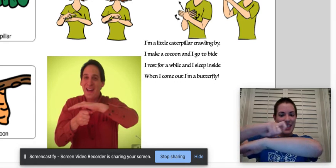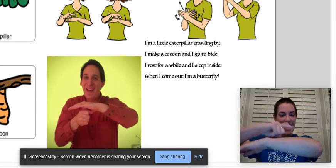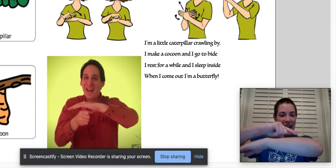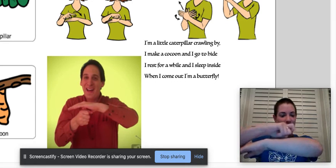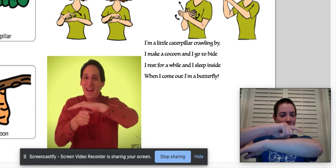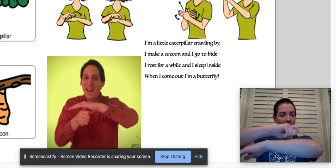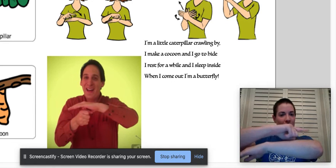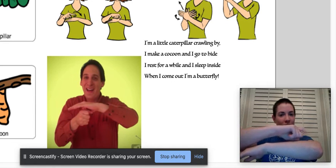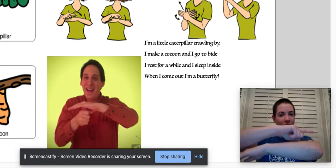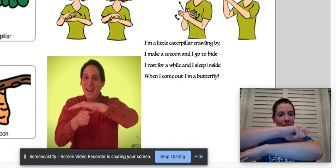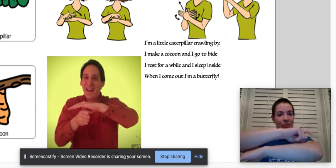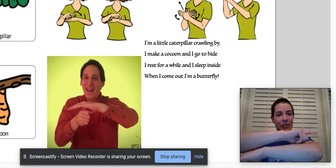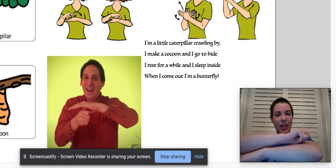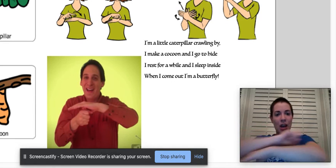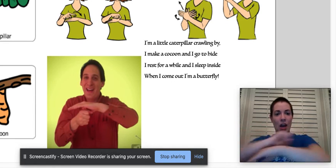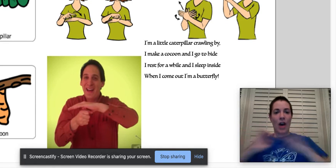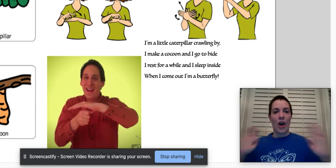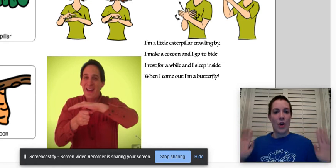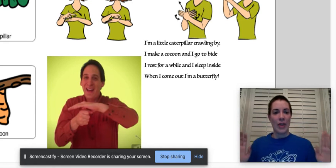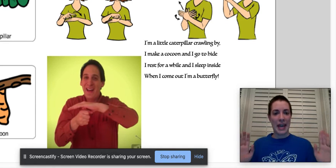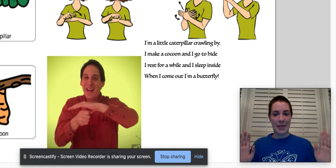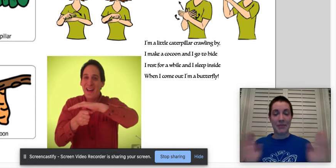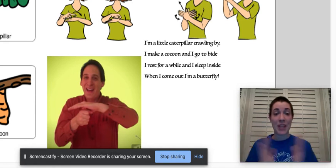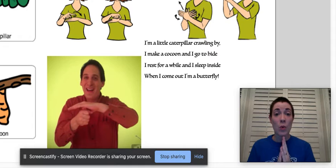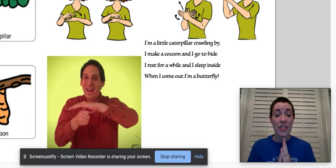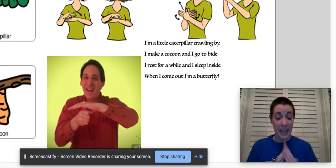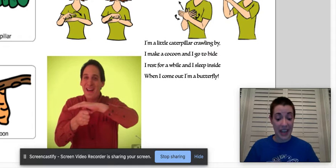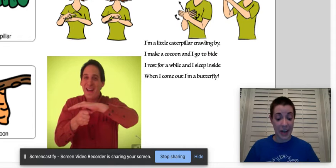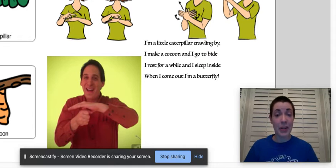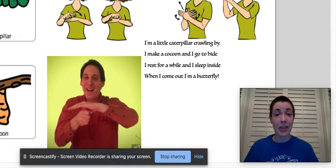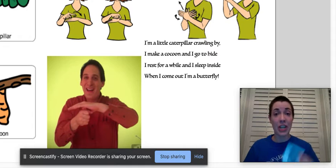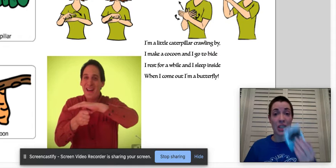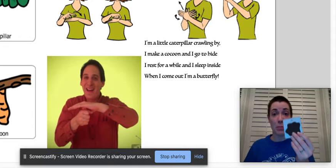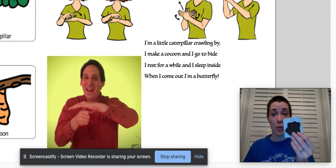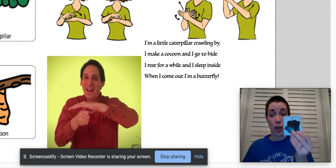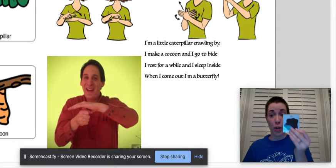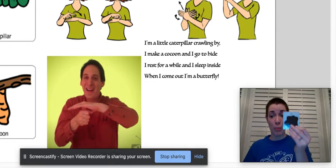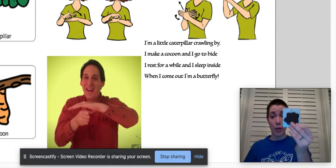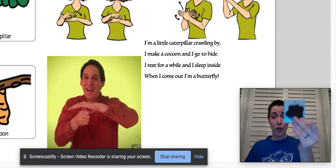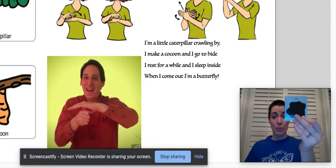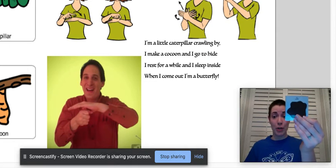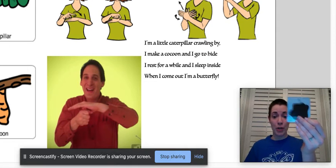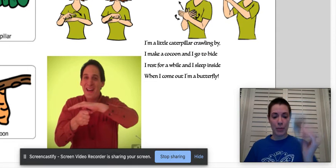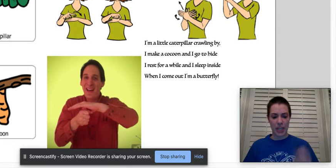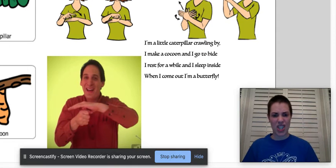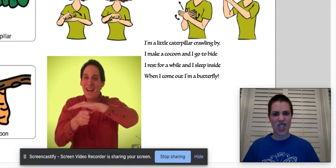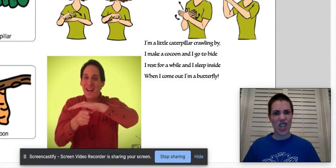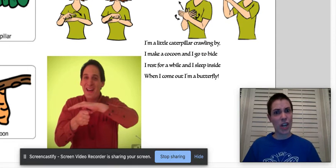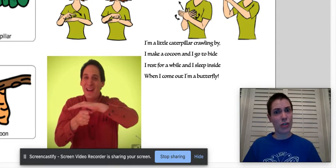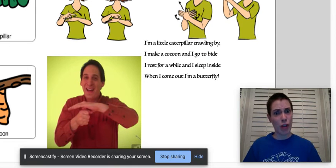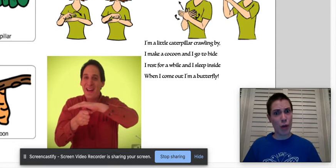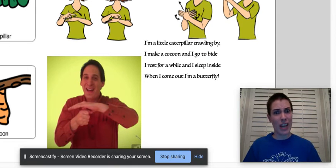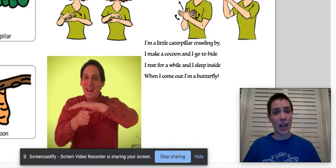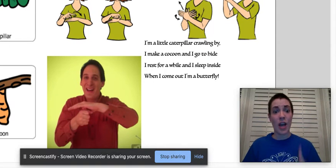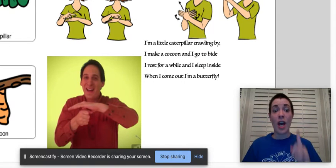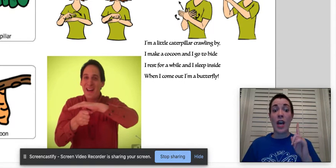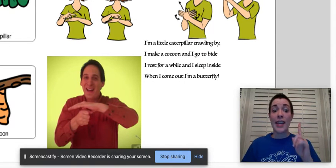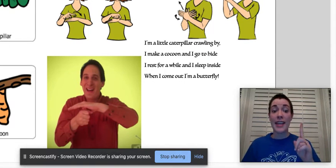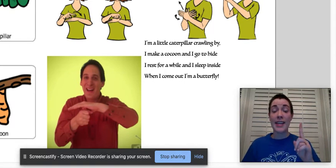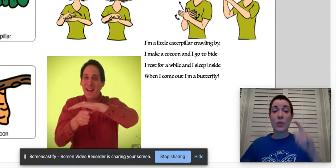little caterpillar. Okay, now when the caterpillar gets bigger and bigger and bigger, but he's done